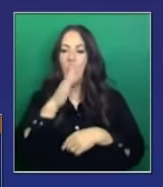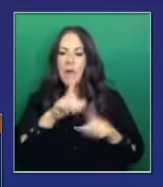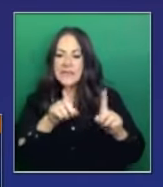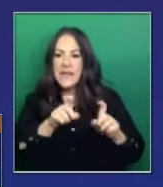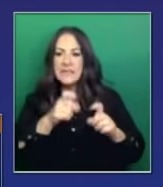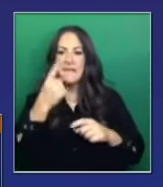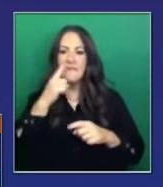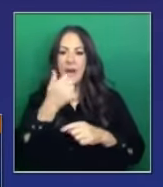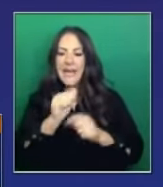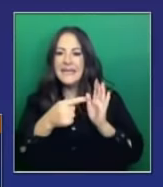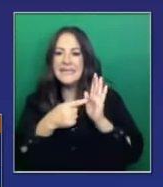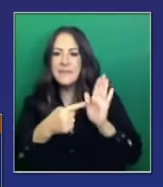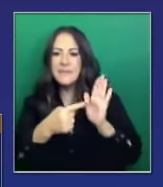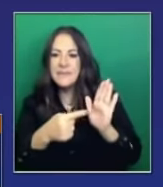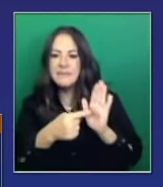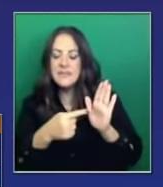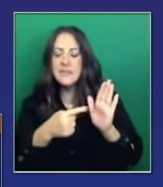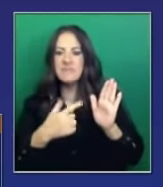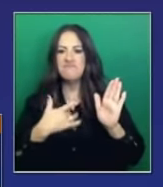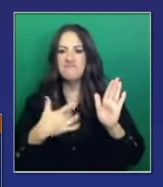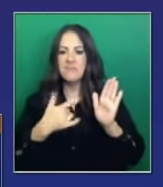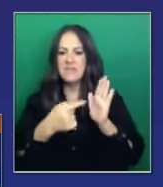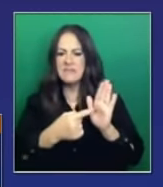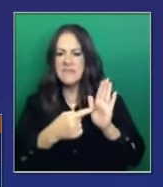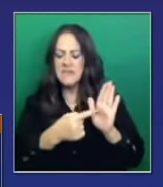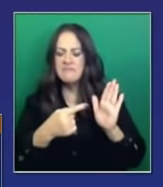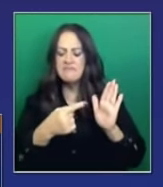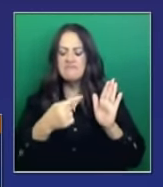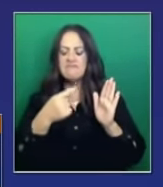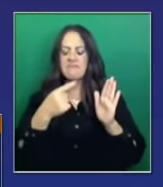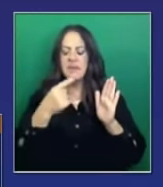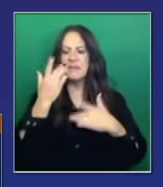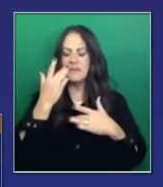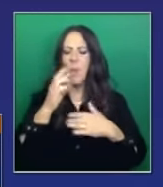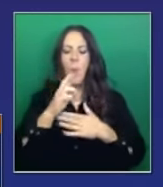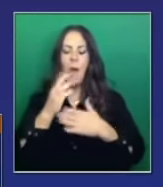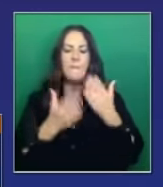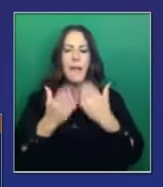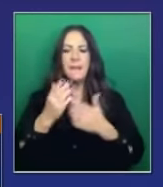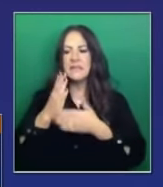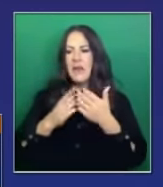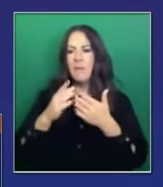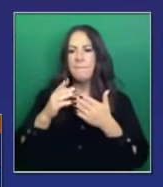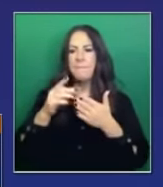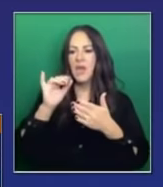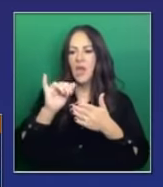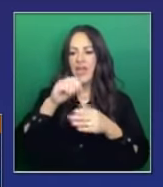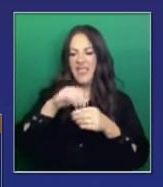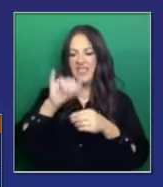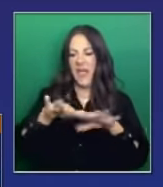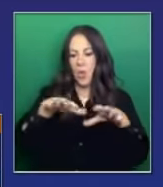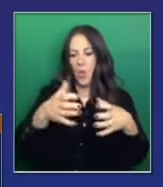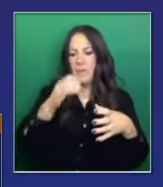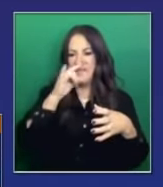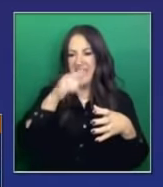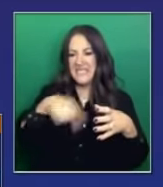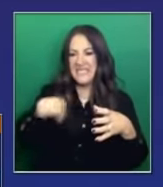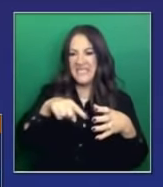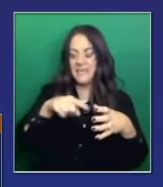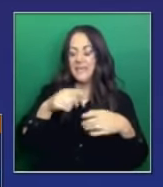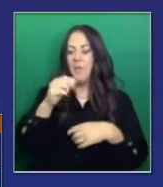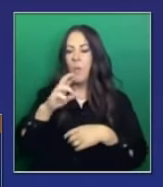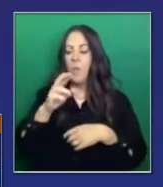or asymptomatic, depending on where you are in that cohort. Asymptomatic testing in the purple cohorts, obviously,